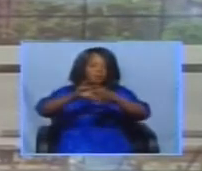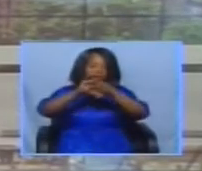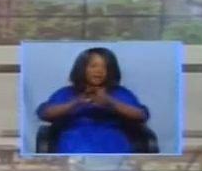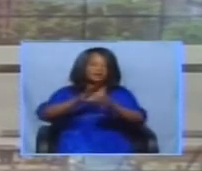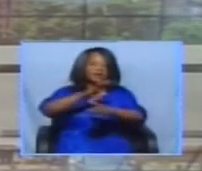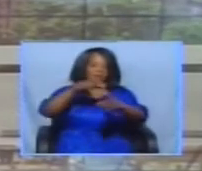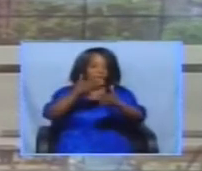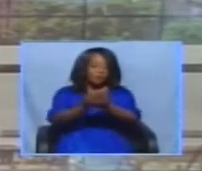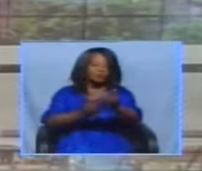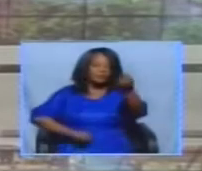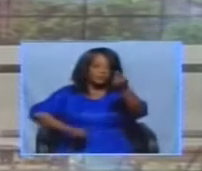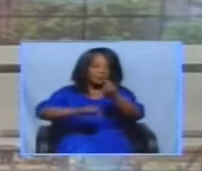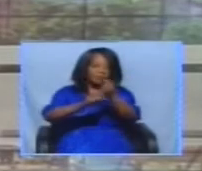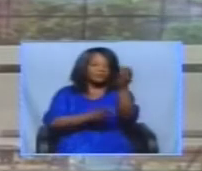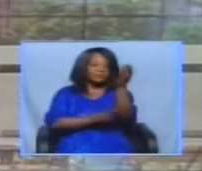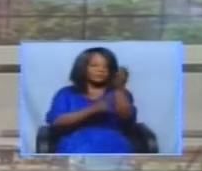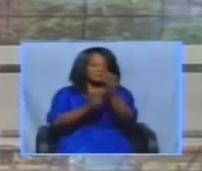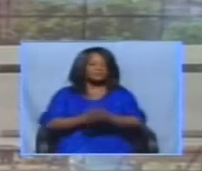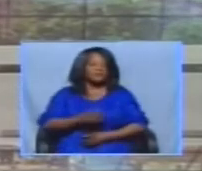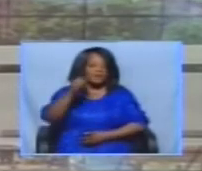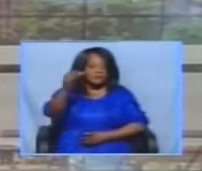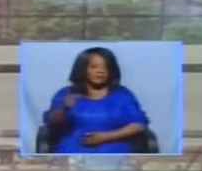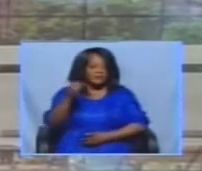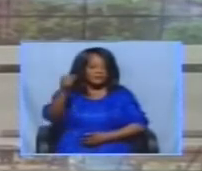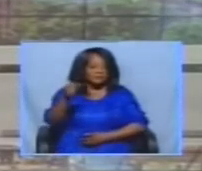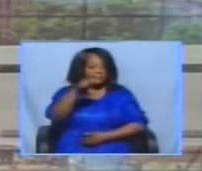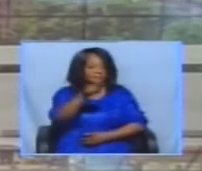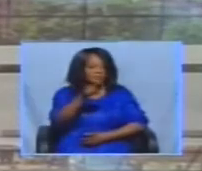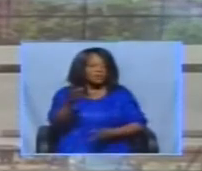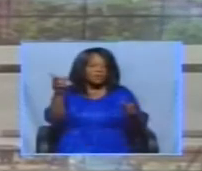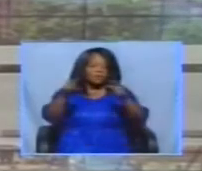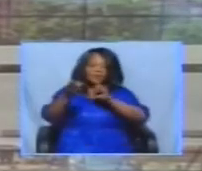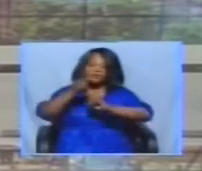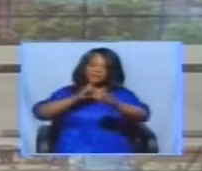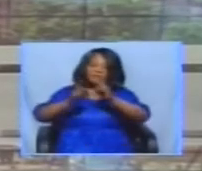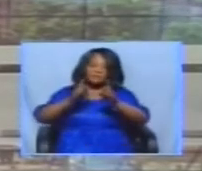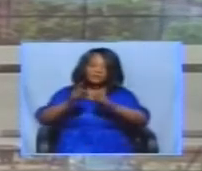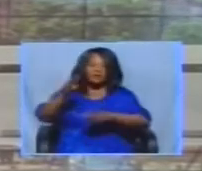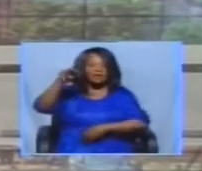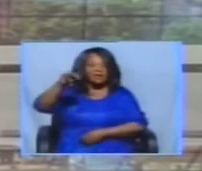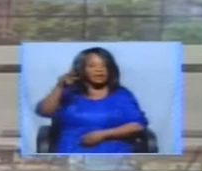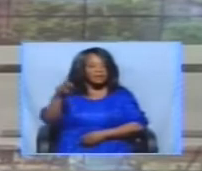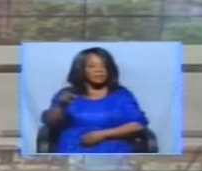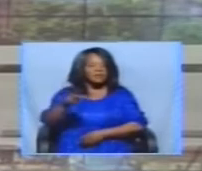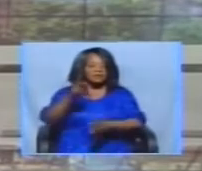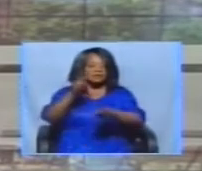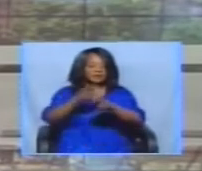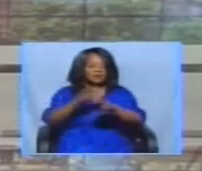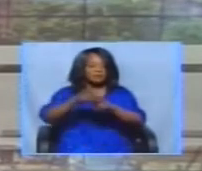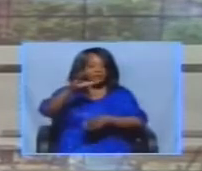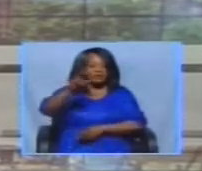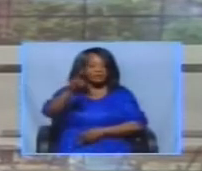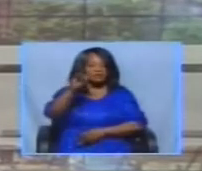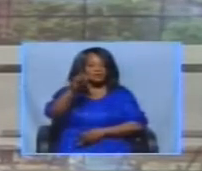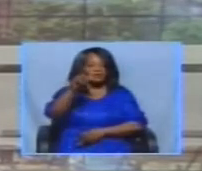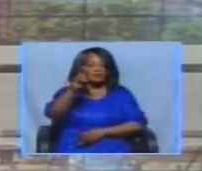order to foster development. Chief Kalasa Lukangaba was speaking when Mansa Central MP Chitalu Chilufya called on him